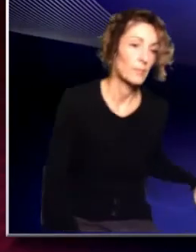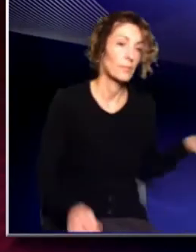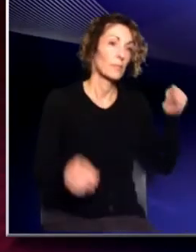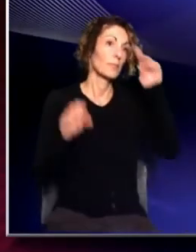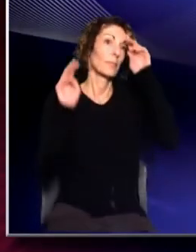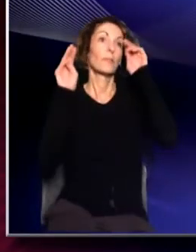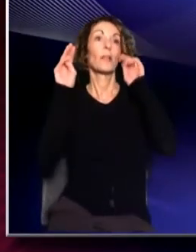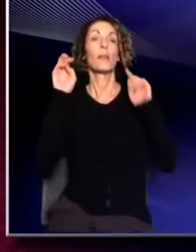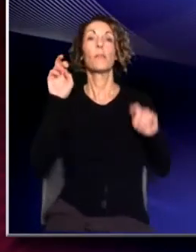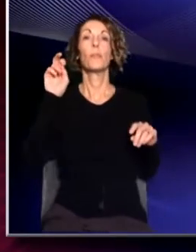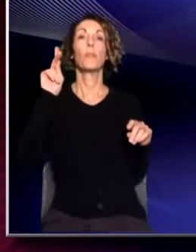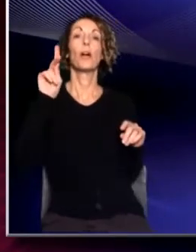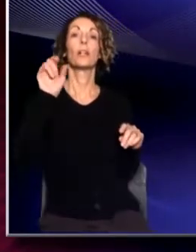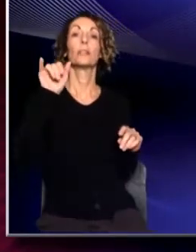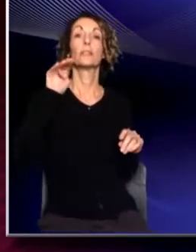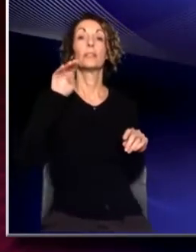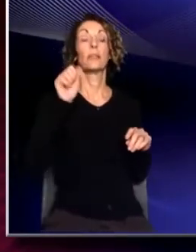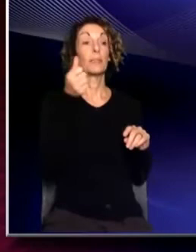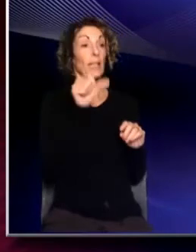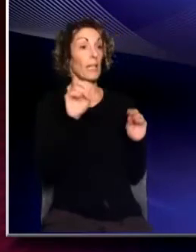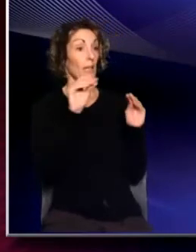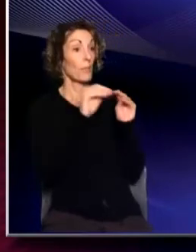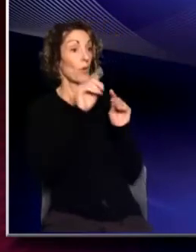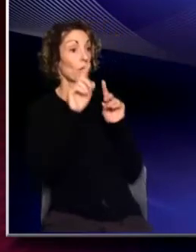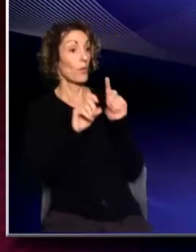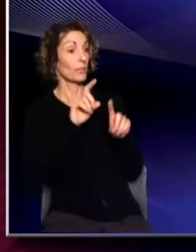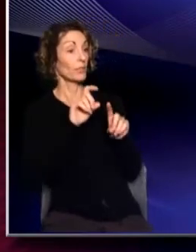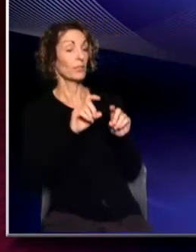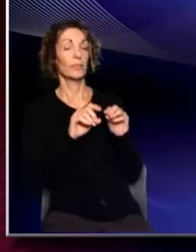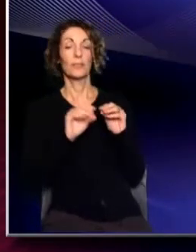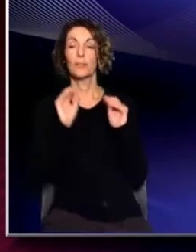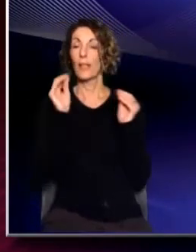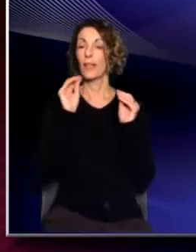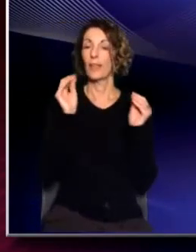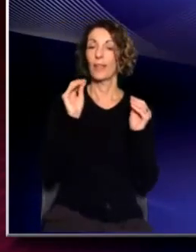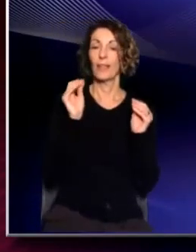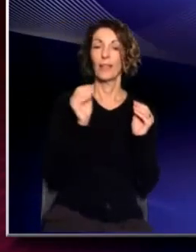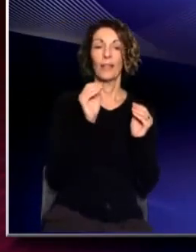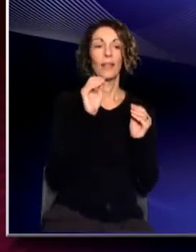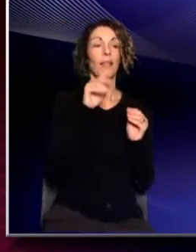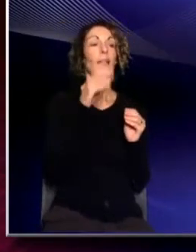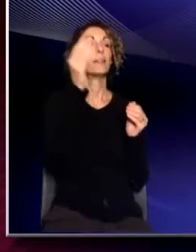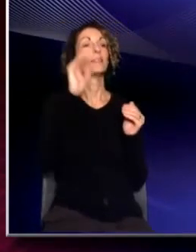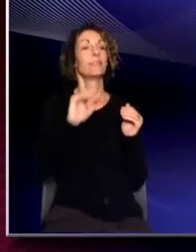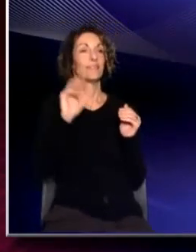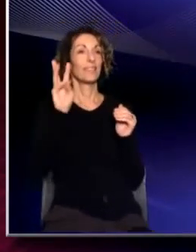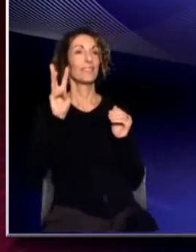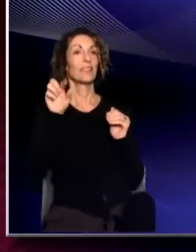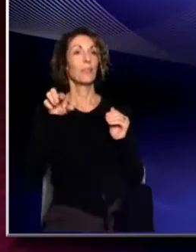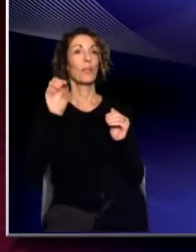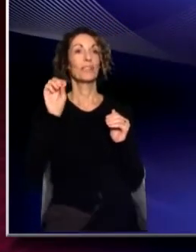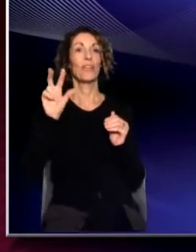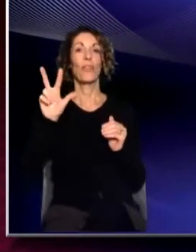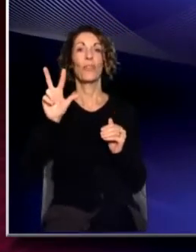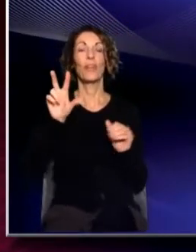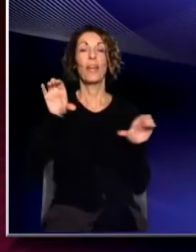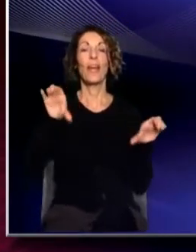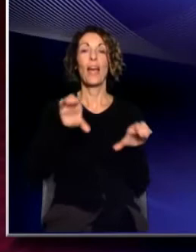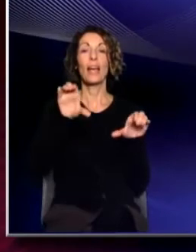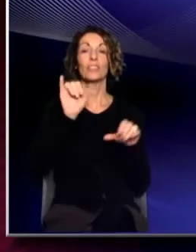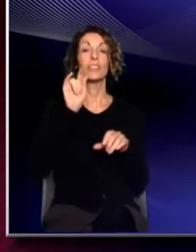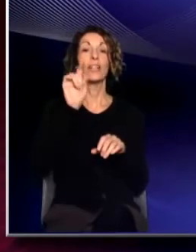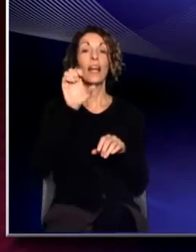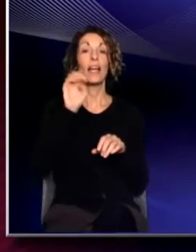Okay, thank you. Marie Murphy, still on up at the dais. 6.03, action item, introduction and